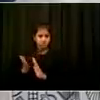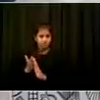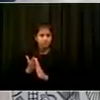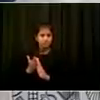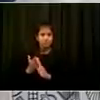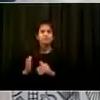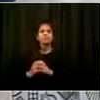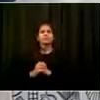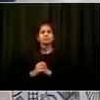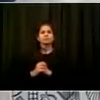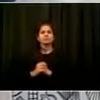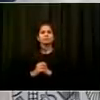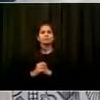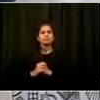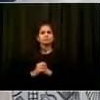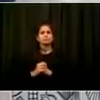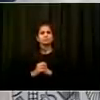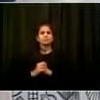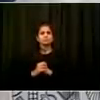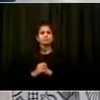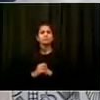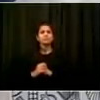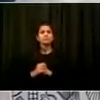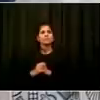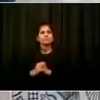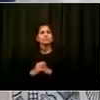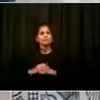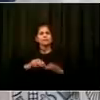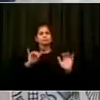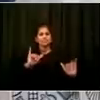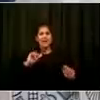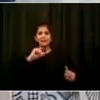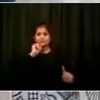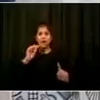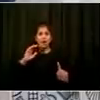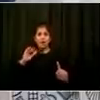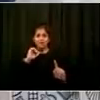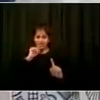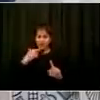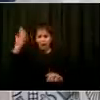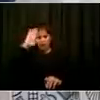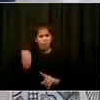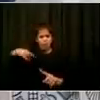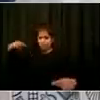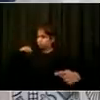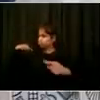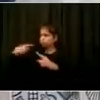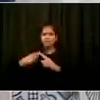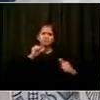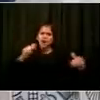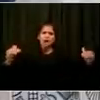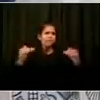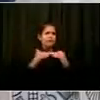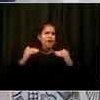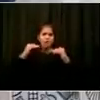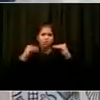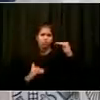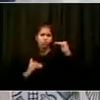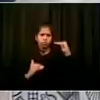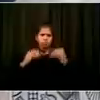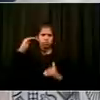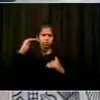That hasn't been the case, and that's why initiatives like special approaches to supporting minority and